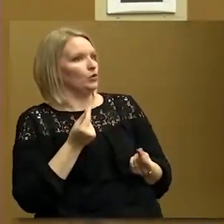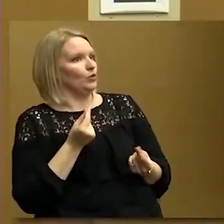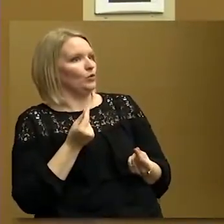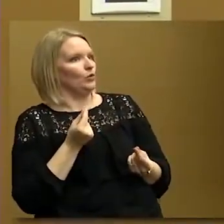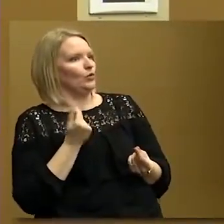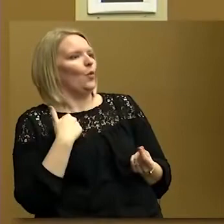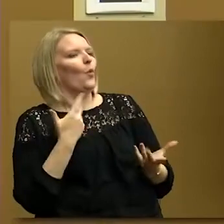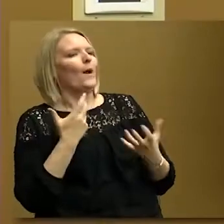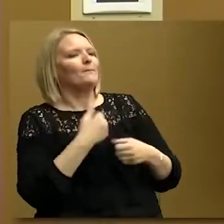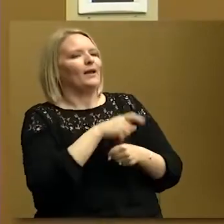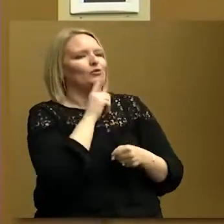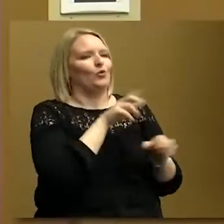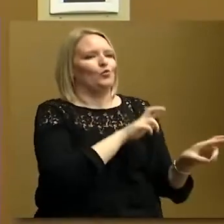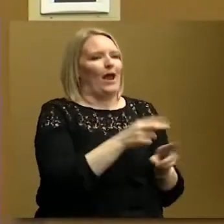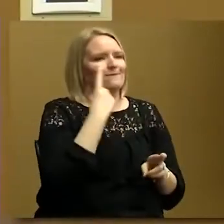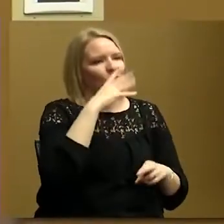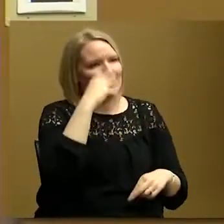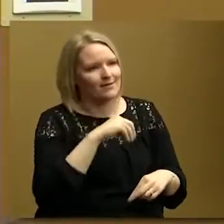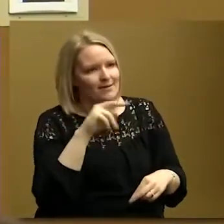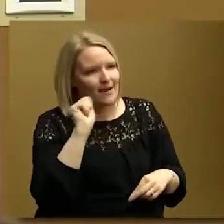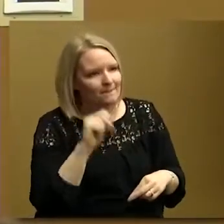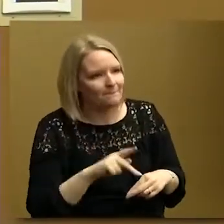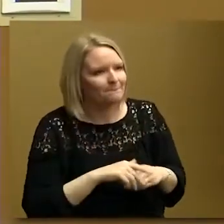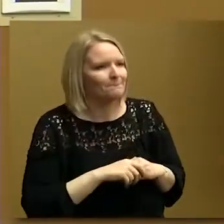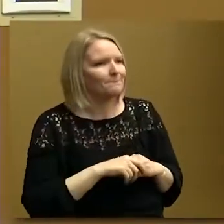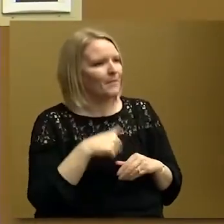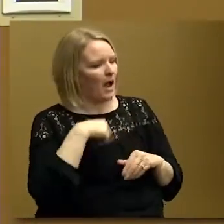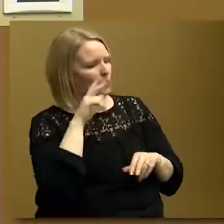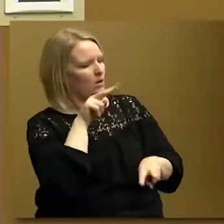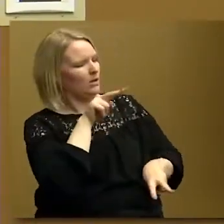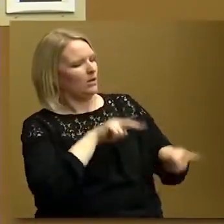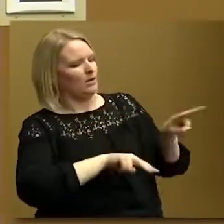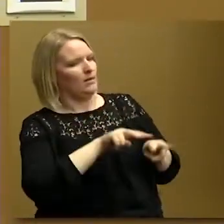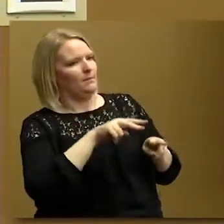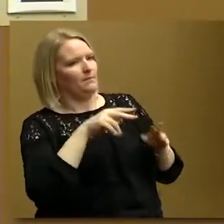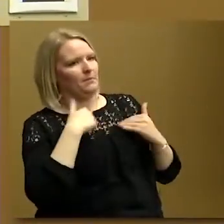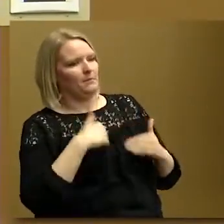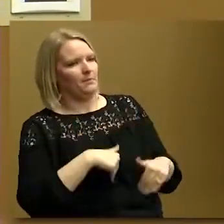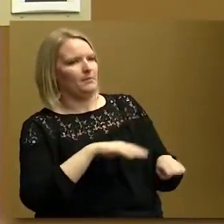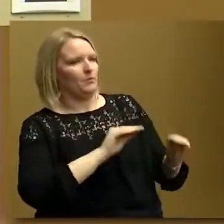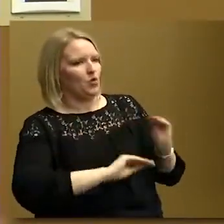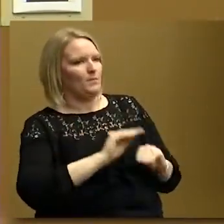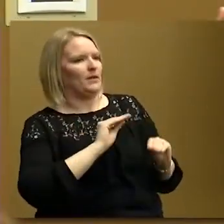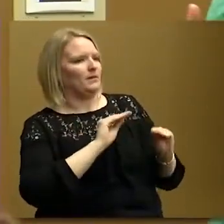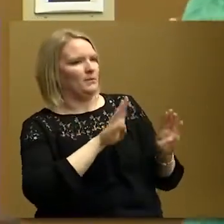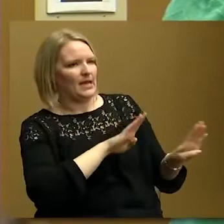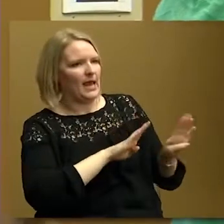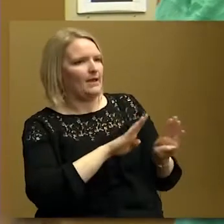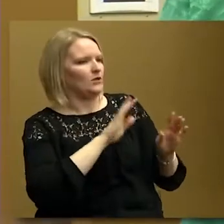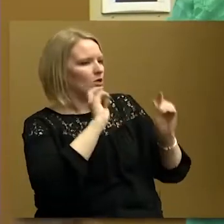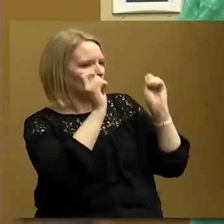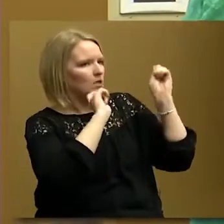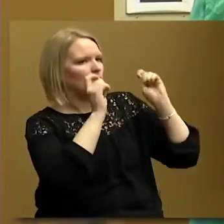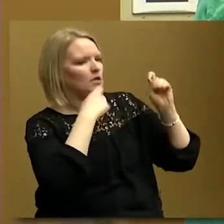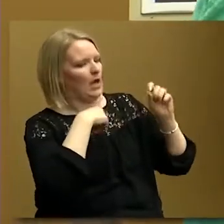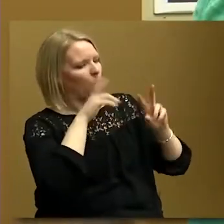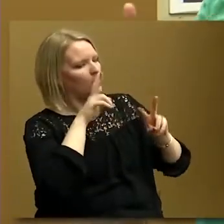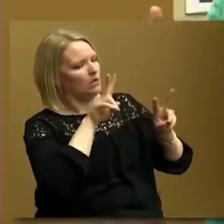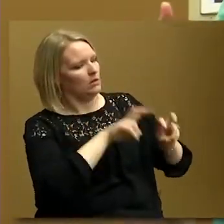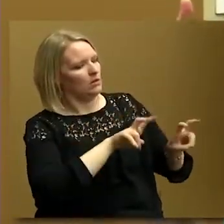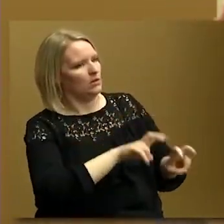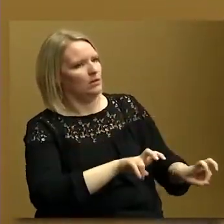ready to take a nap. We're going to watch their behaviors, their body movements, their facial